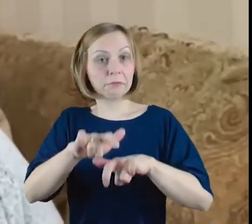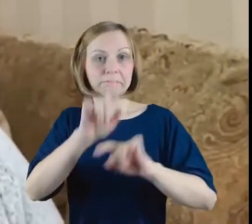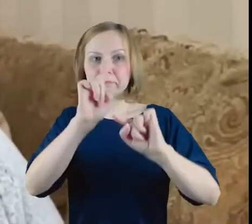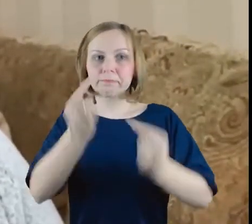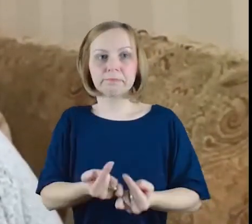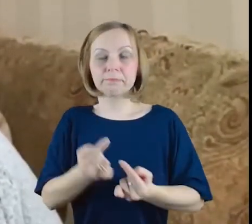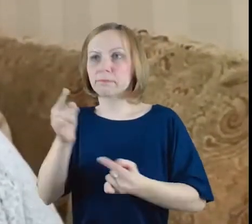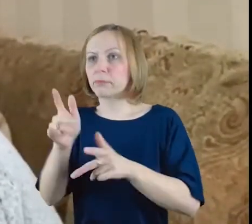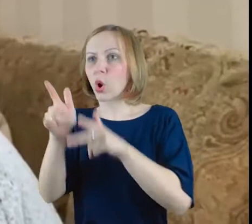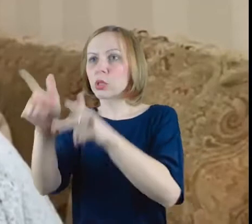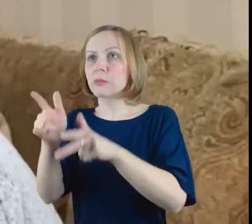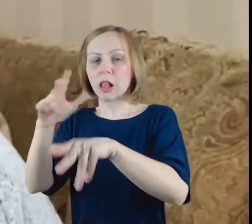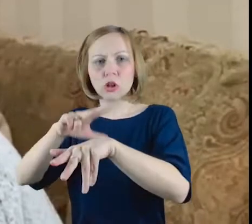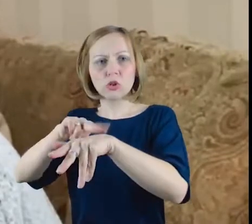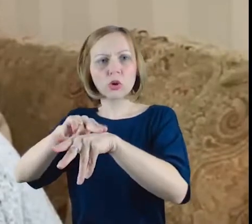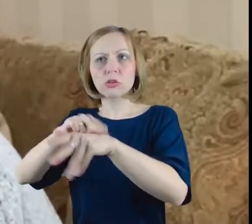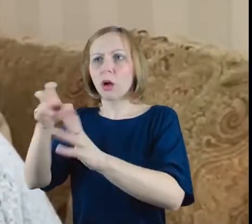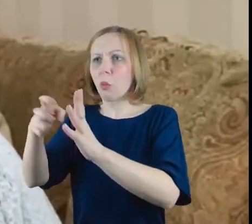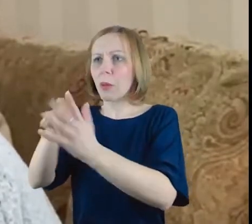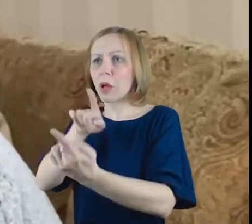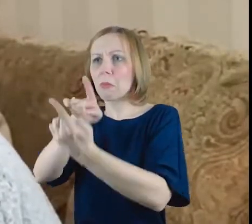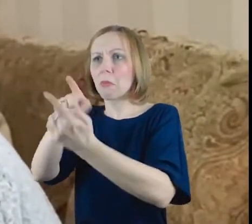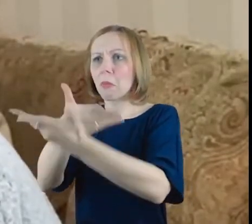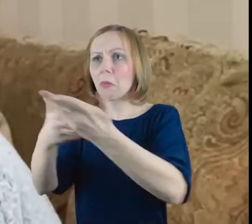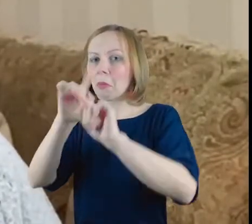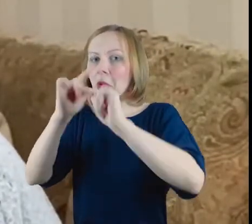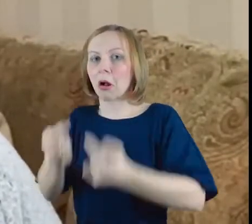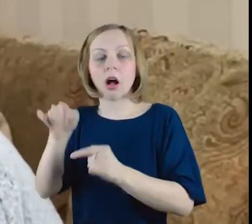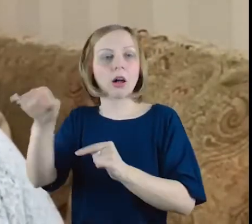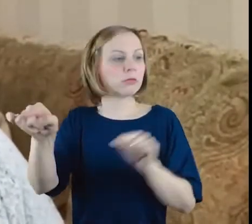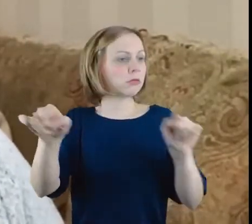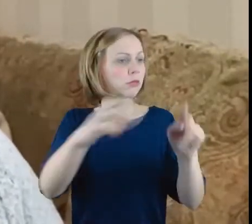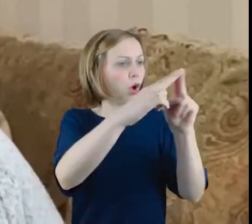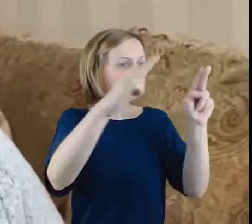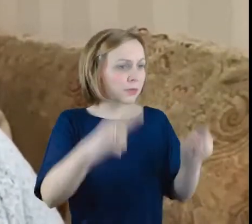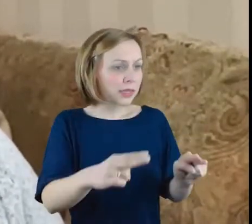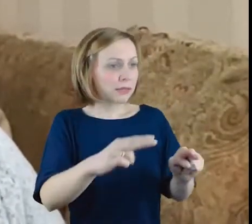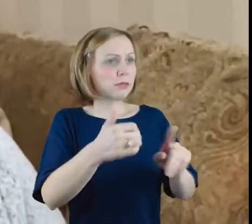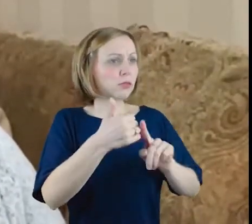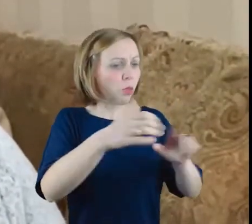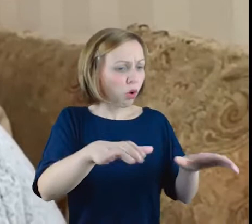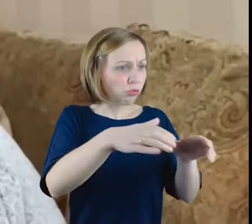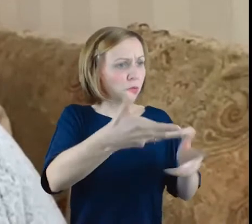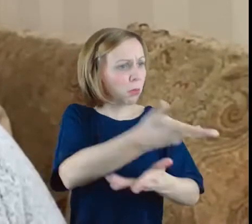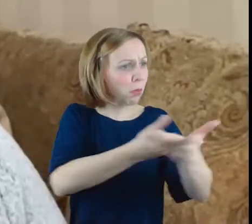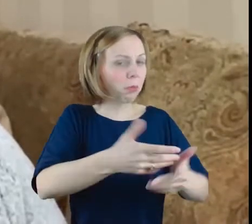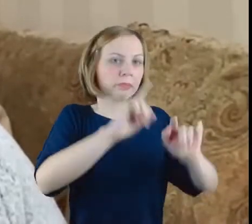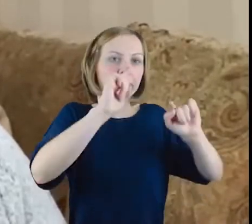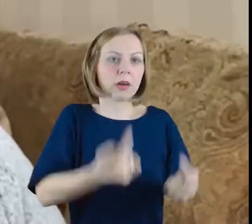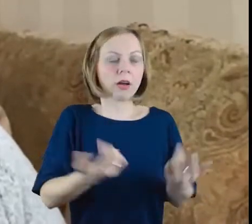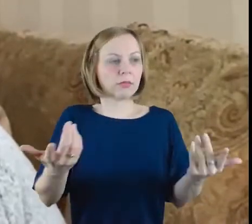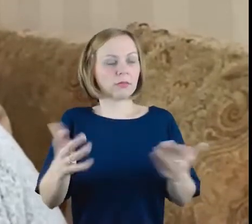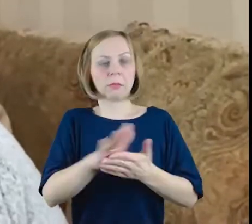oncologist. The local hospice has been unable to run in-person support groups. The loss of these services has increased the feelings